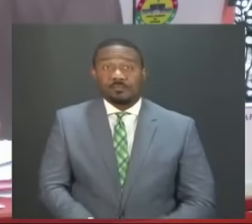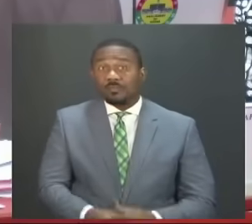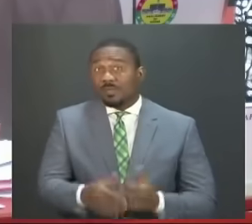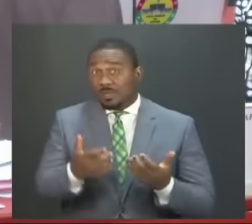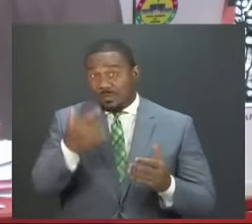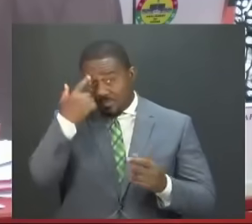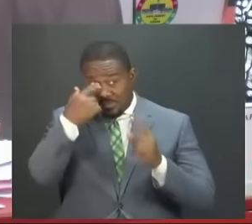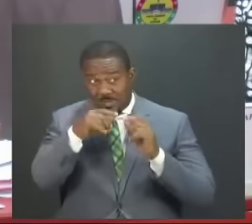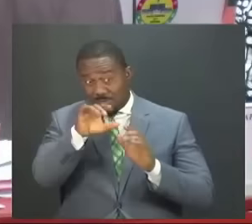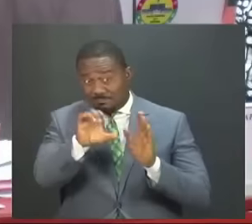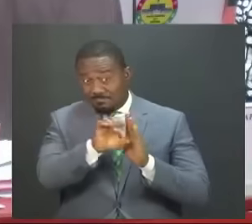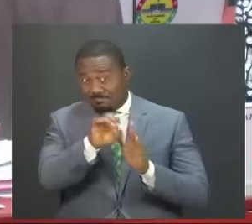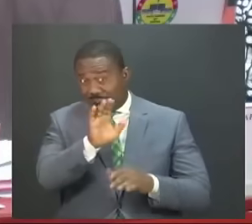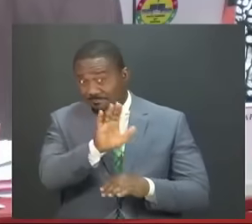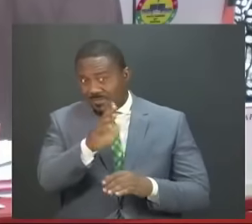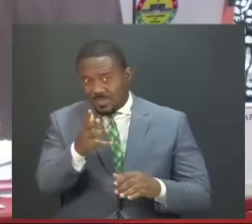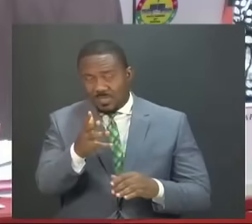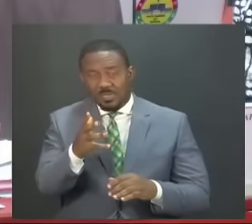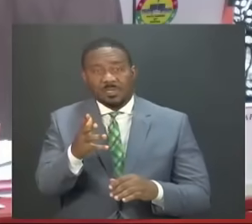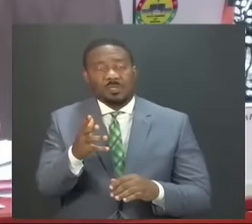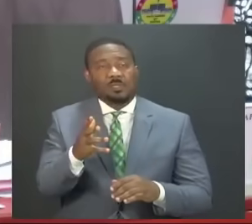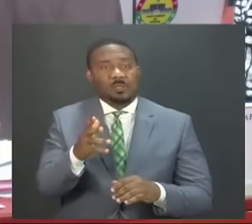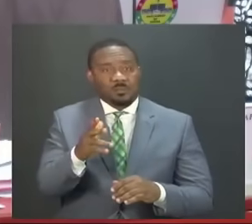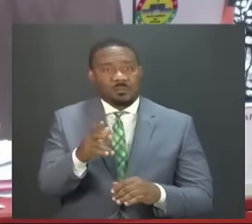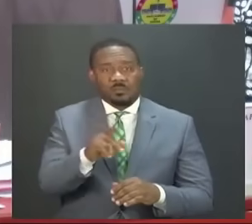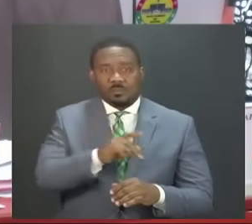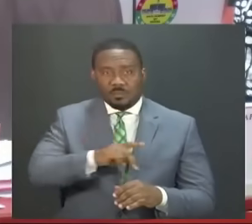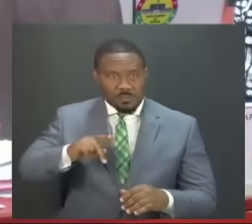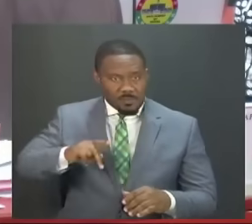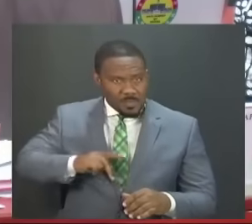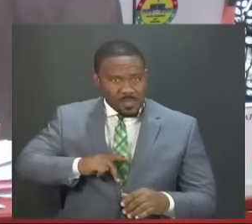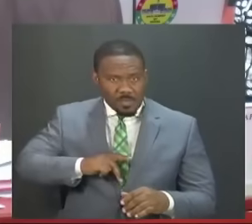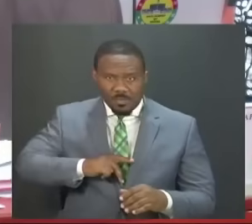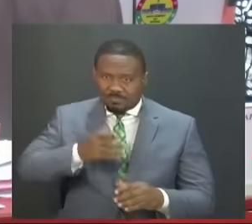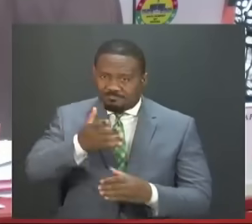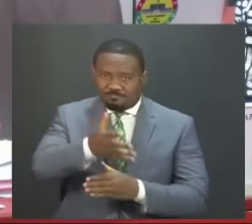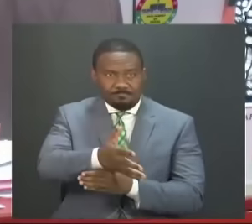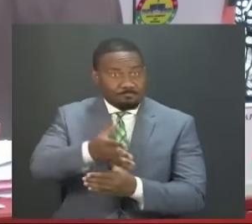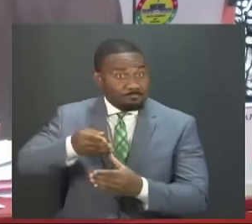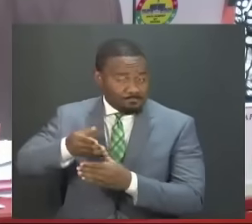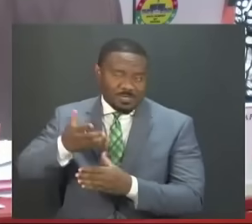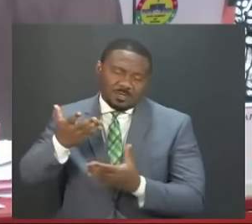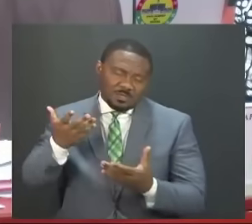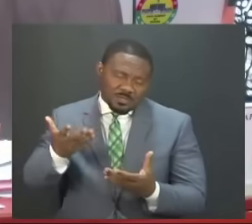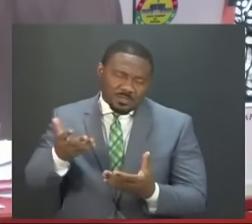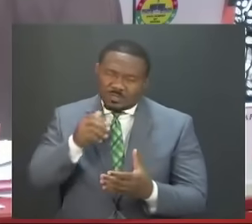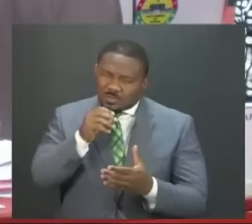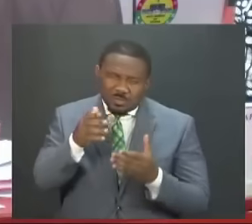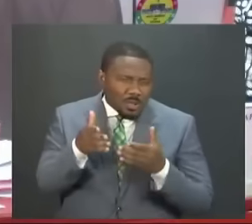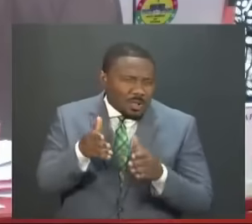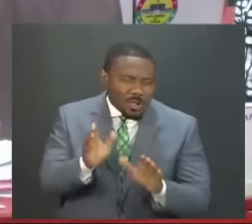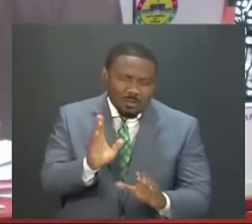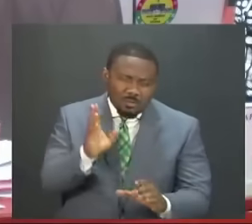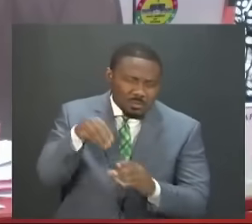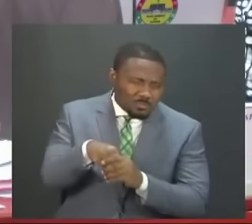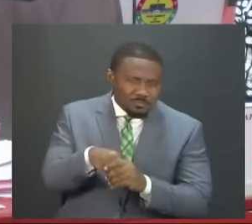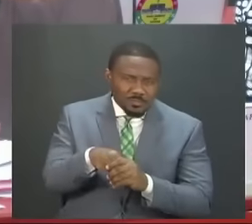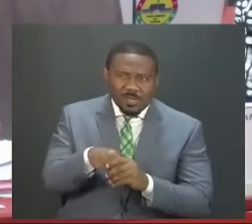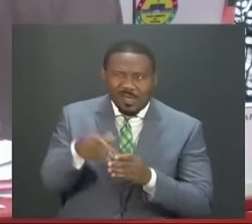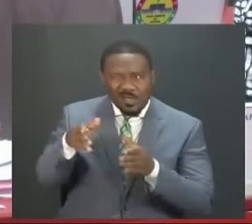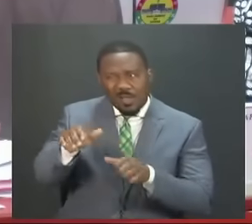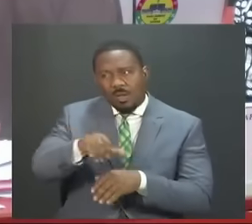the House must take its hand off the motion and allow other organs of